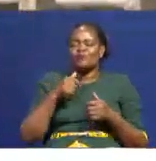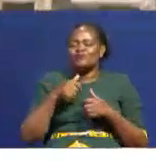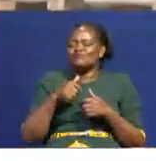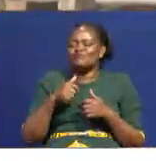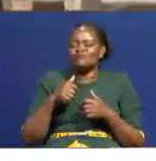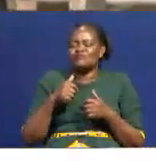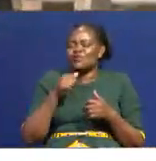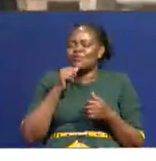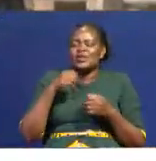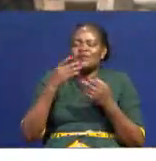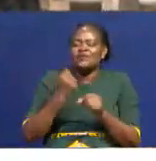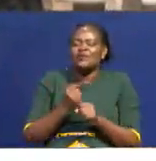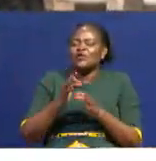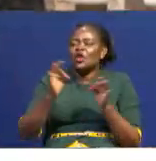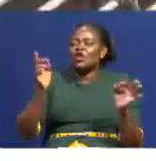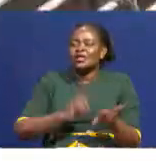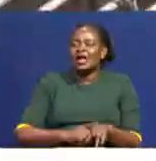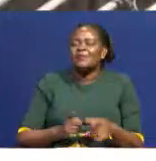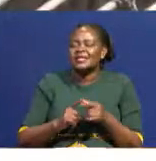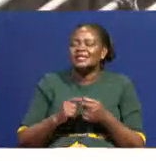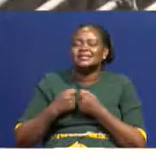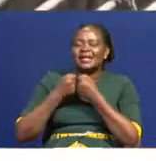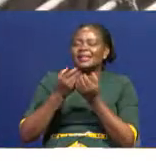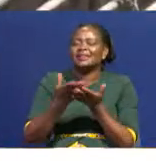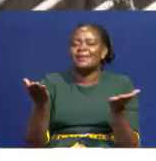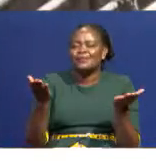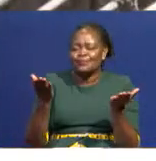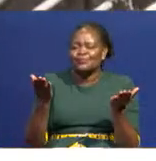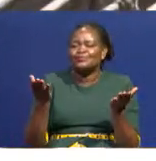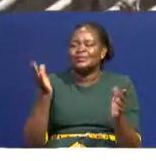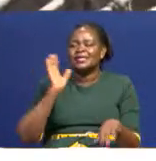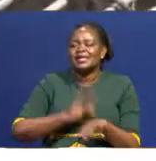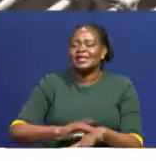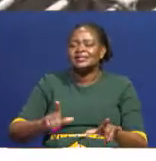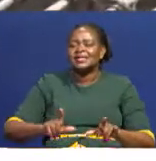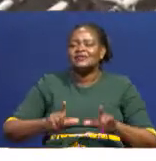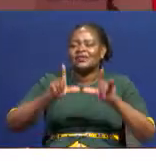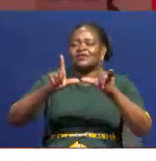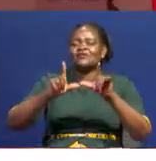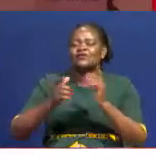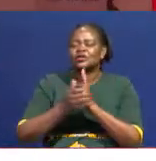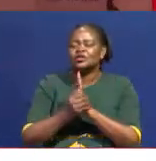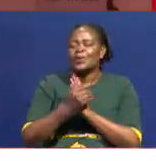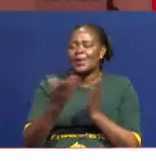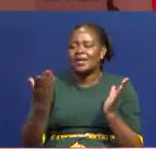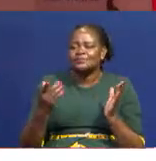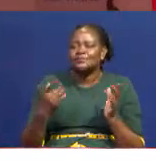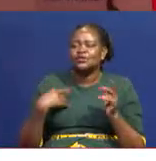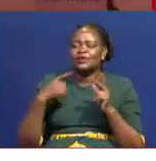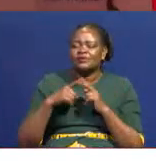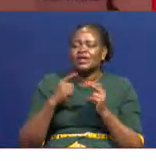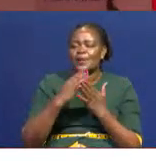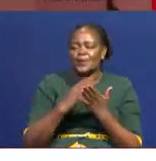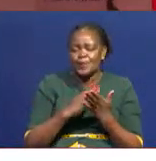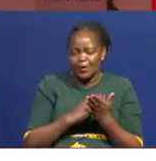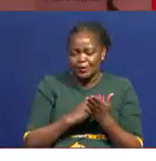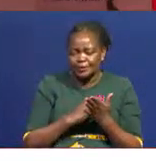for years, while at the same time challenging them on obtaining certification for their skills. Sasa tumeanza